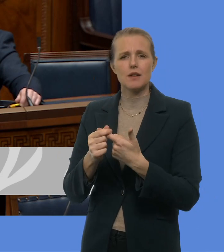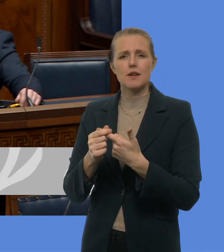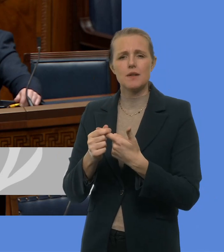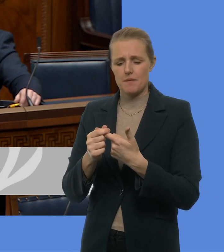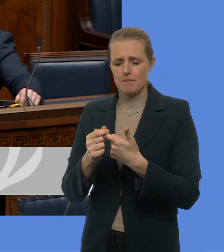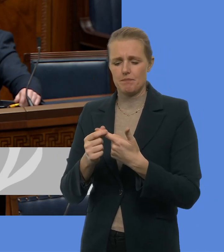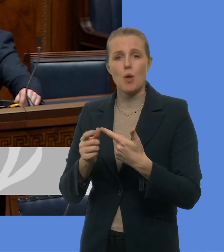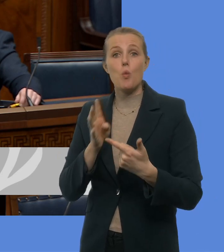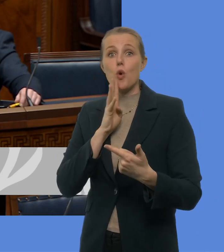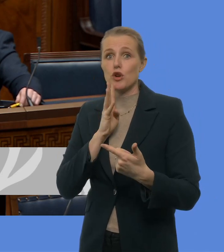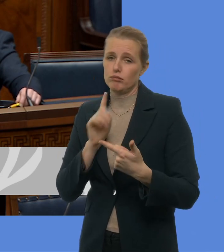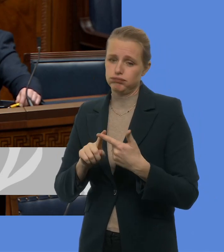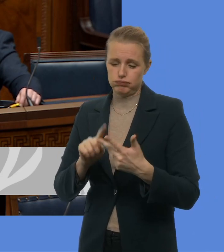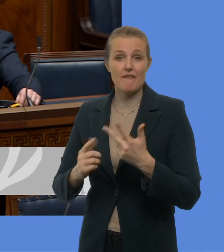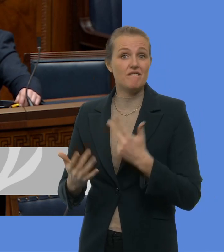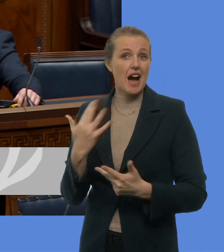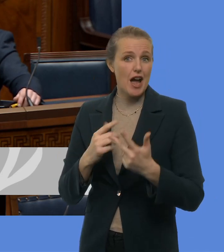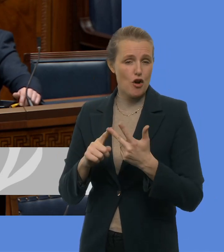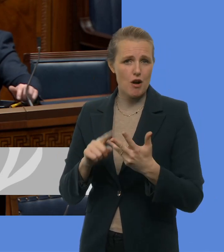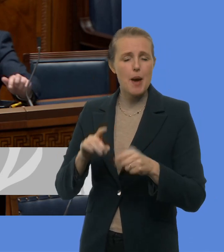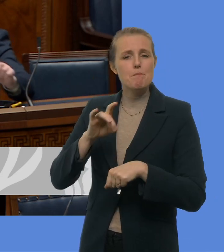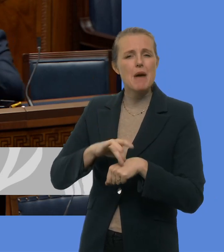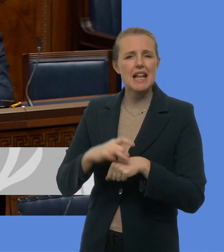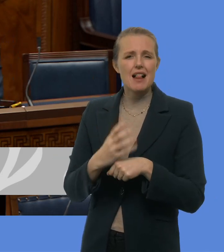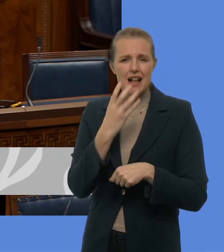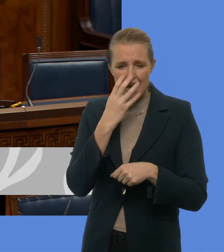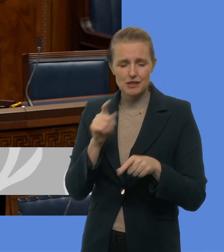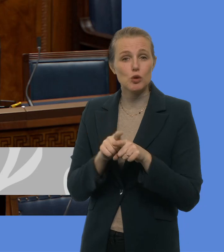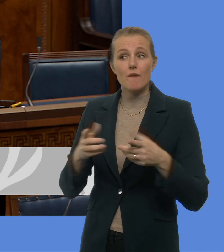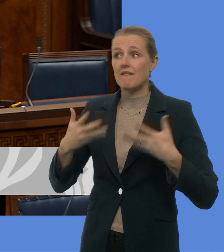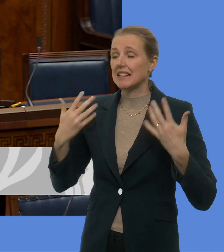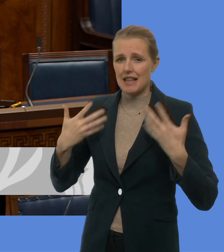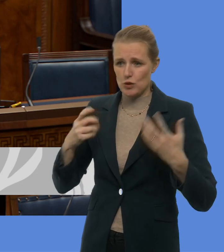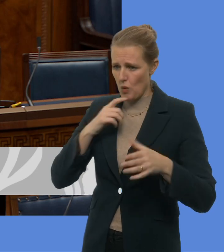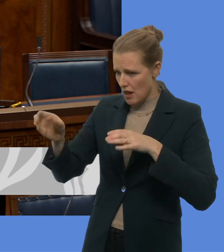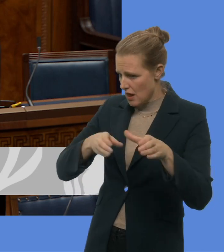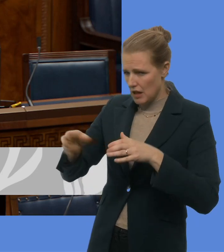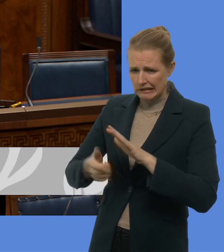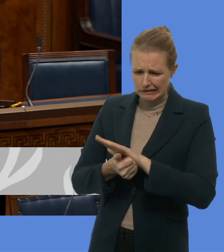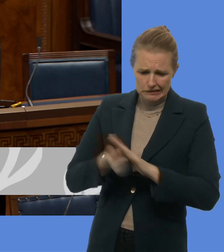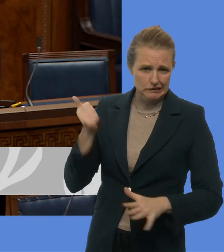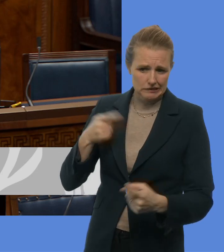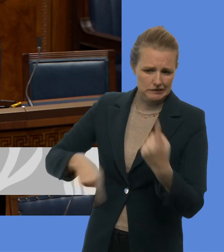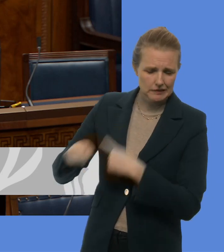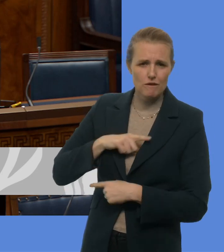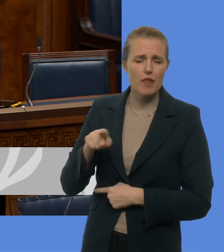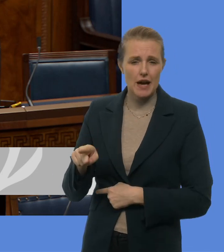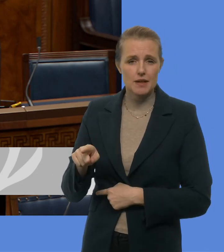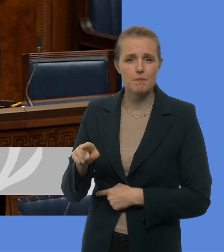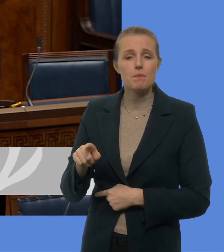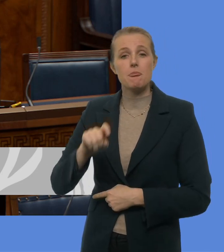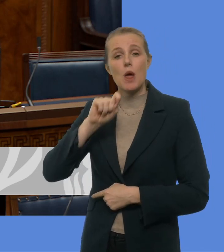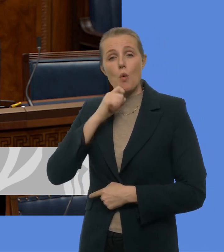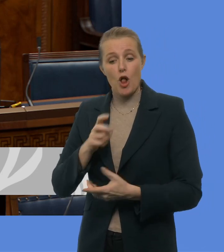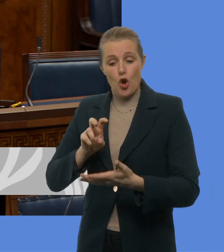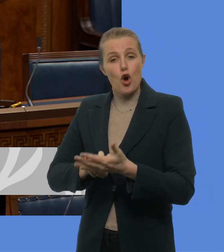electricity, water, fire, medical gas and ventilation. And the introduction of building information management and a